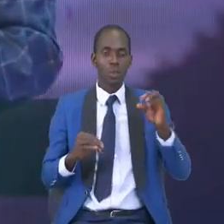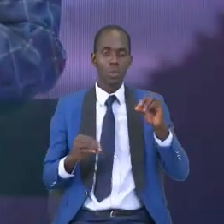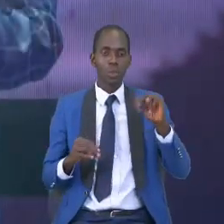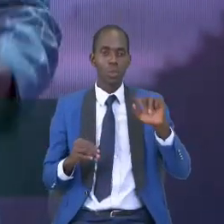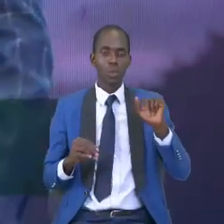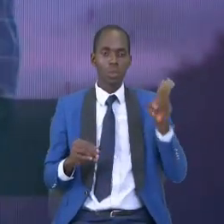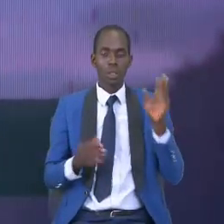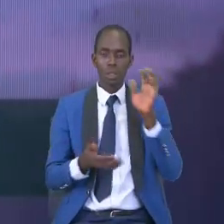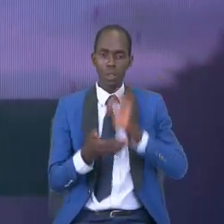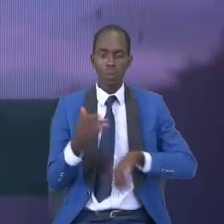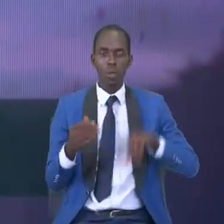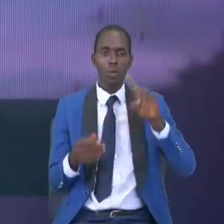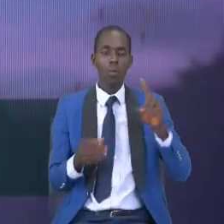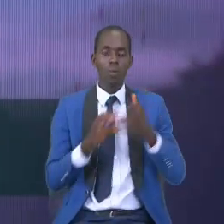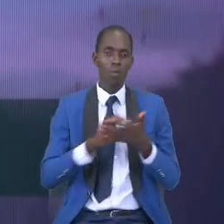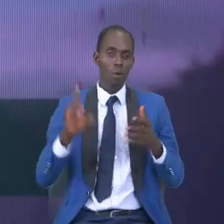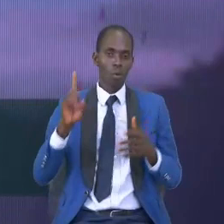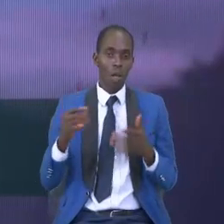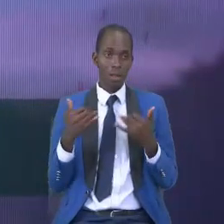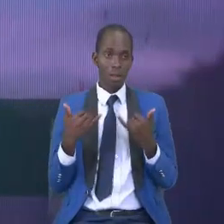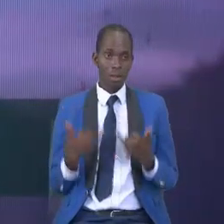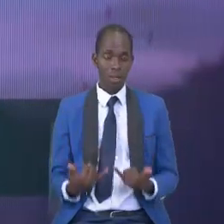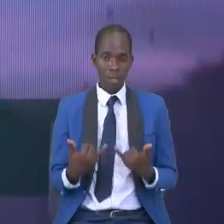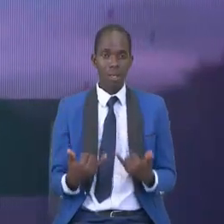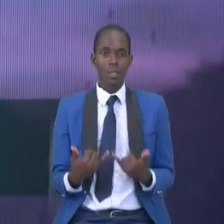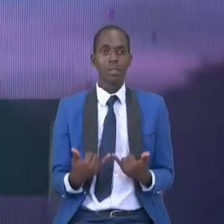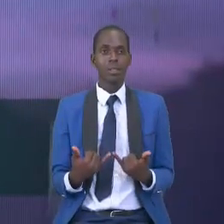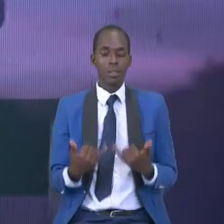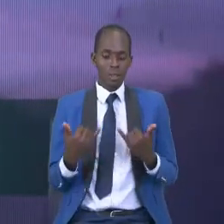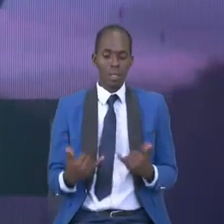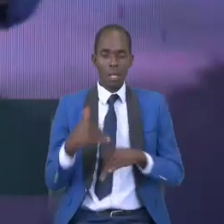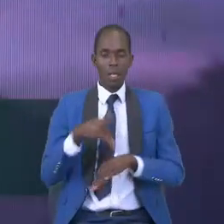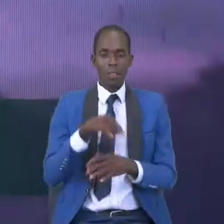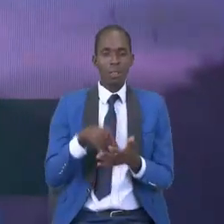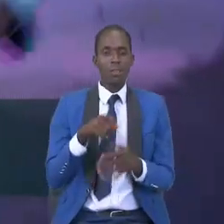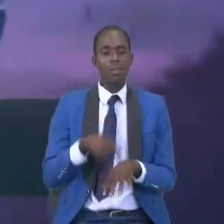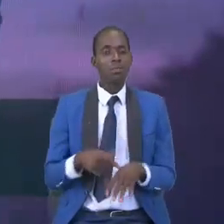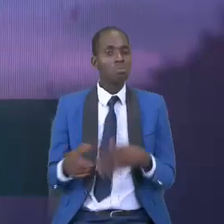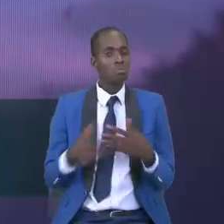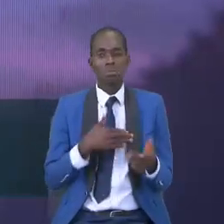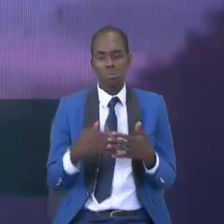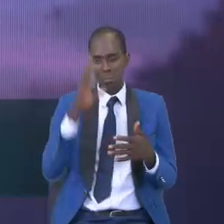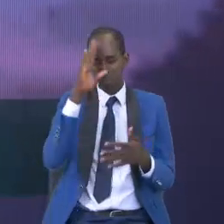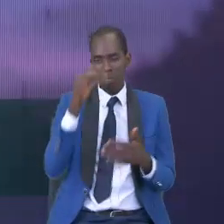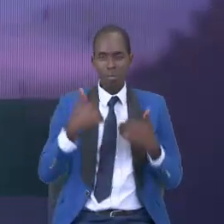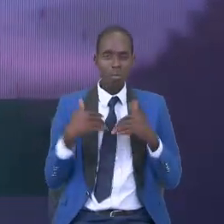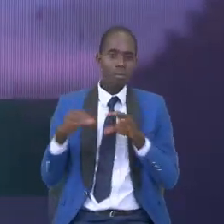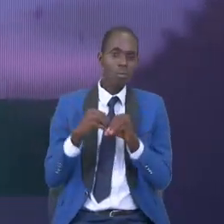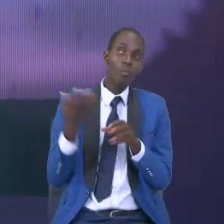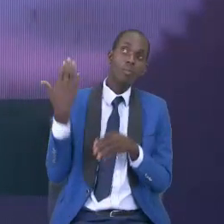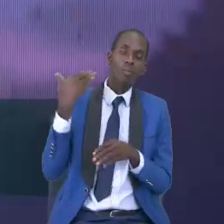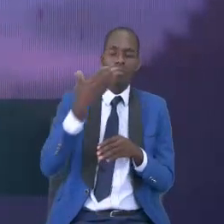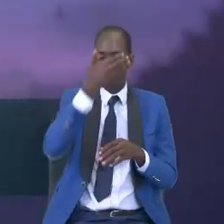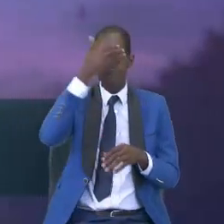chapter 1, reading from verse 1. Now at this time, whatever he had done in the past, forget about